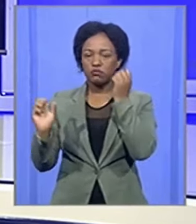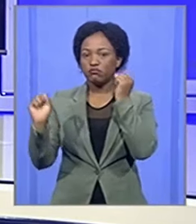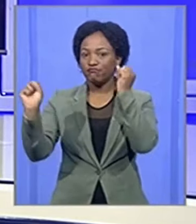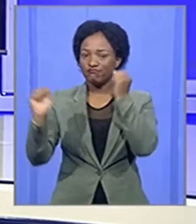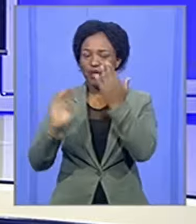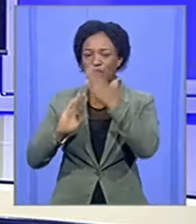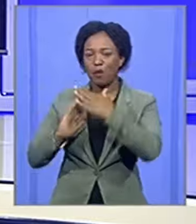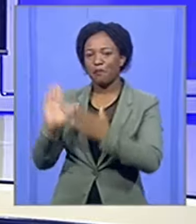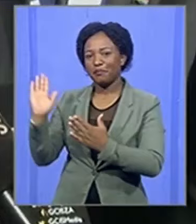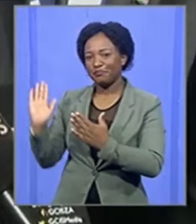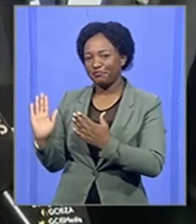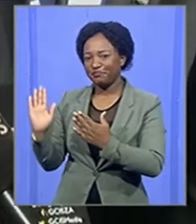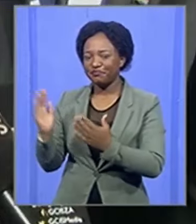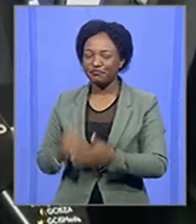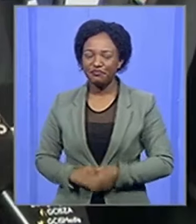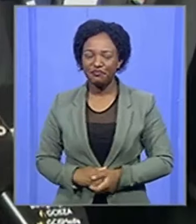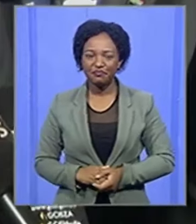dihlogo.